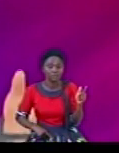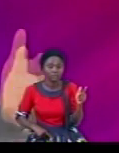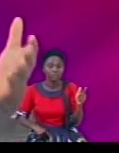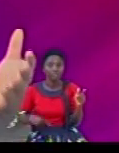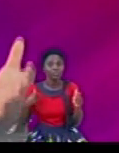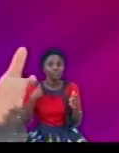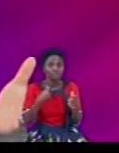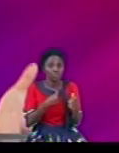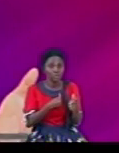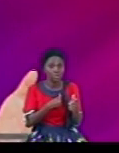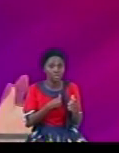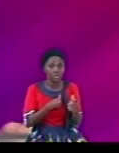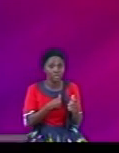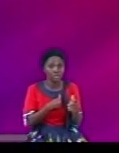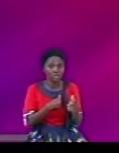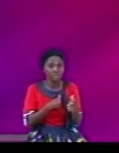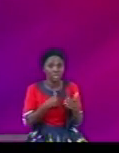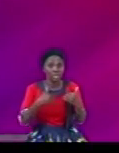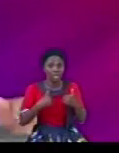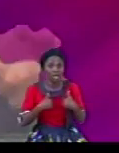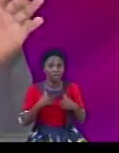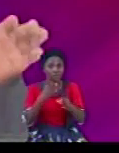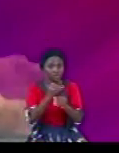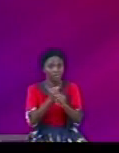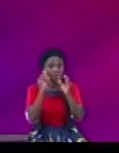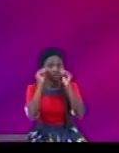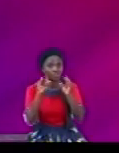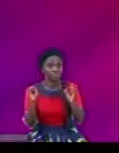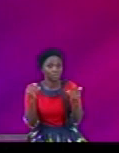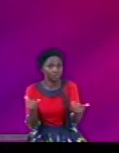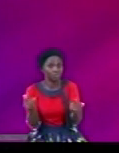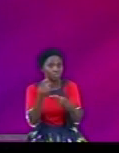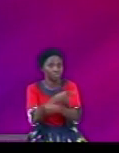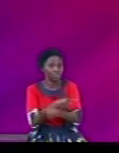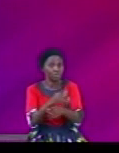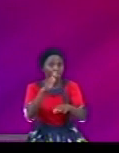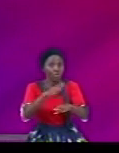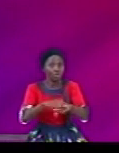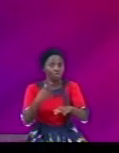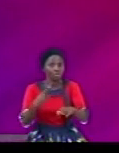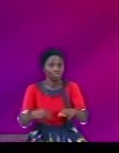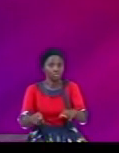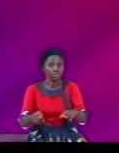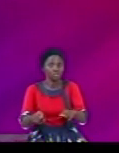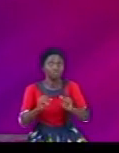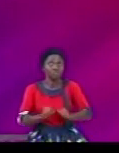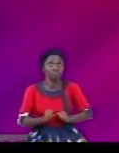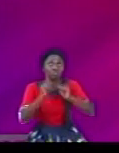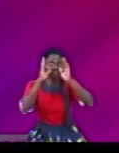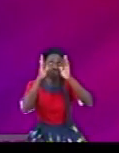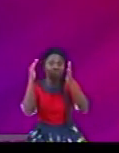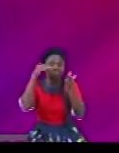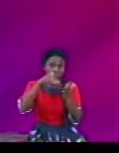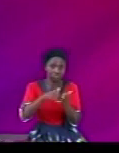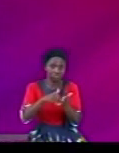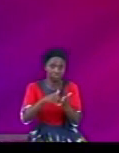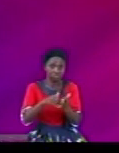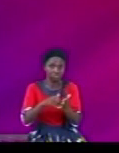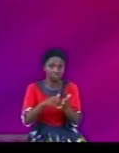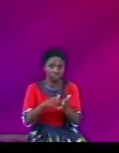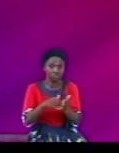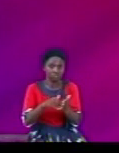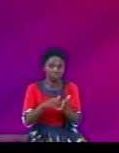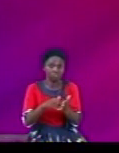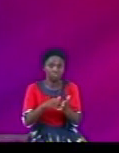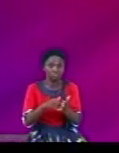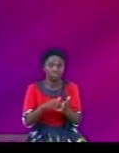we have been taught today on the recommitment to Paul's pattern of